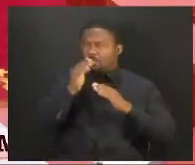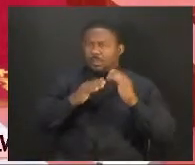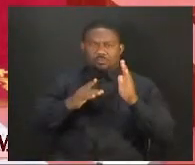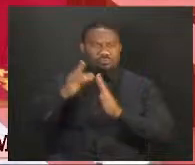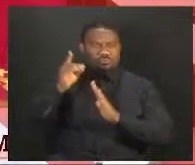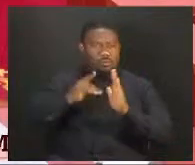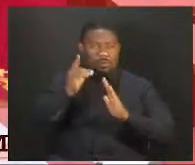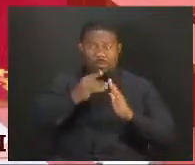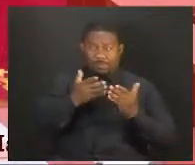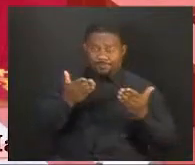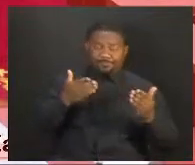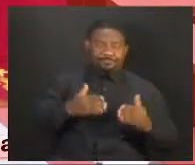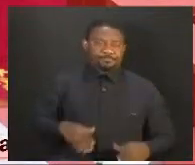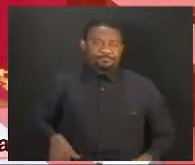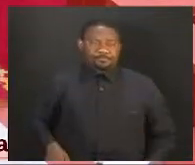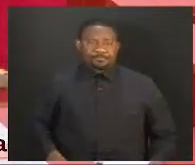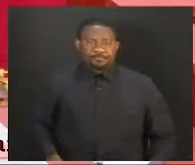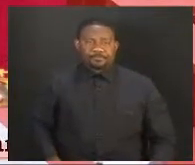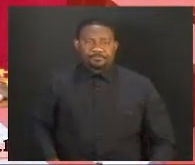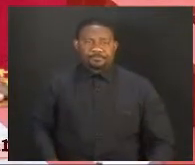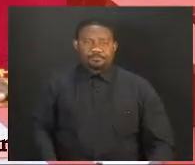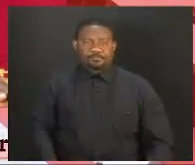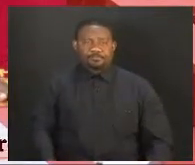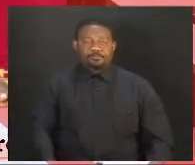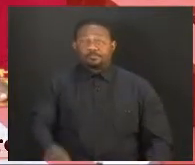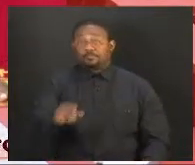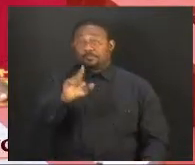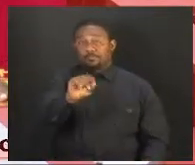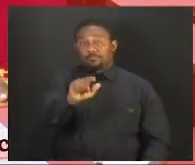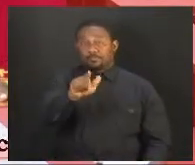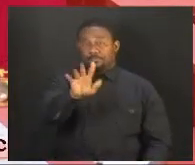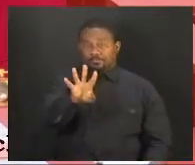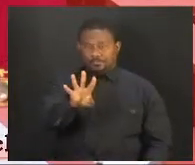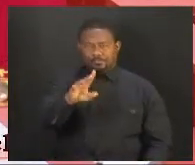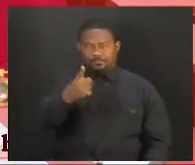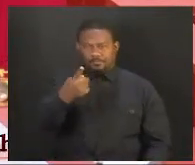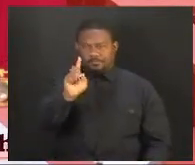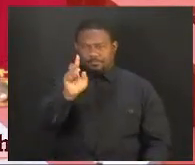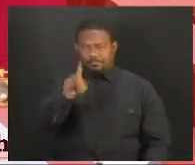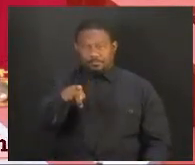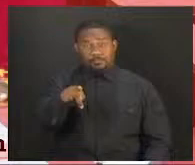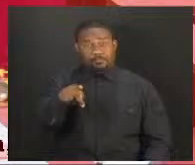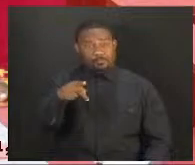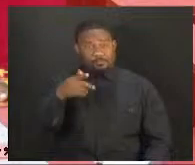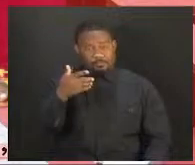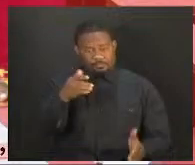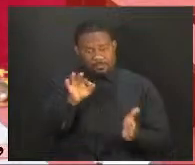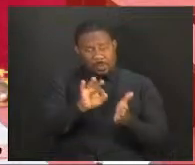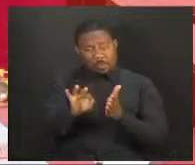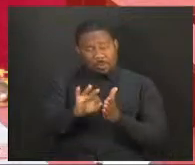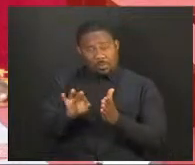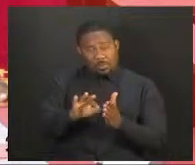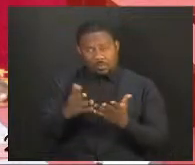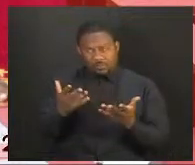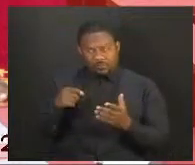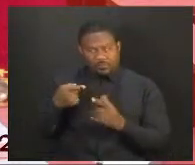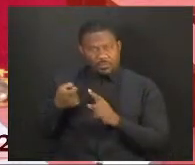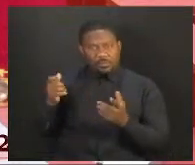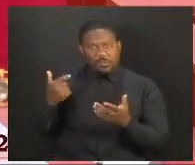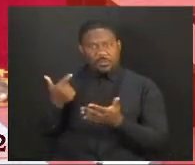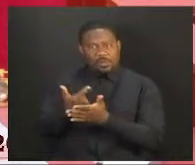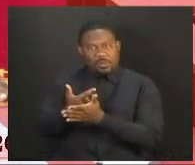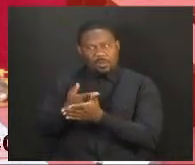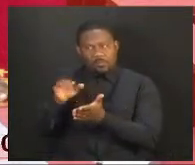Right Honorable Speaker, provisional 2024 GDP statistics published by the Ghana Statistical Service